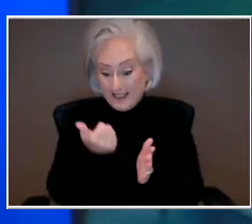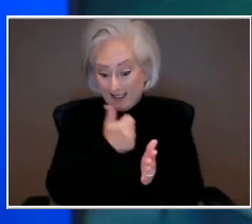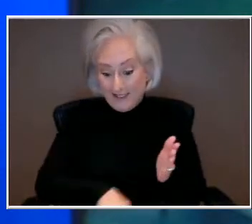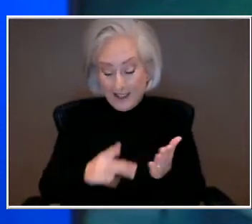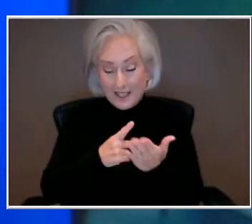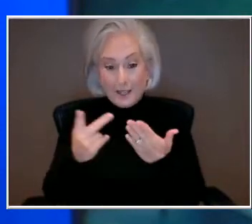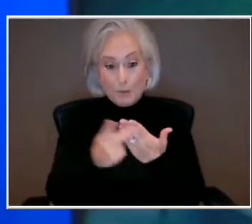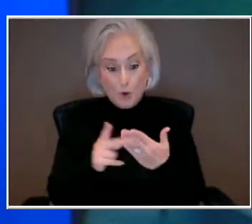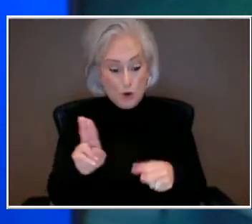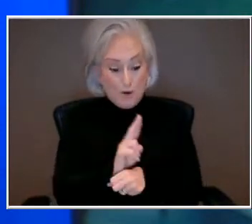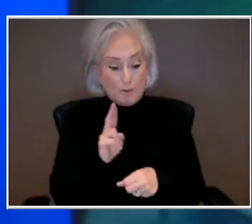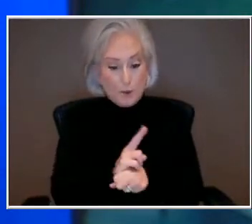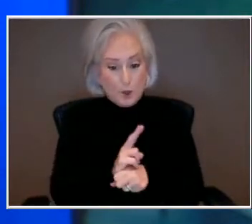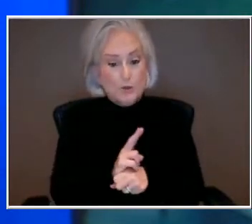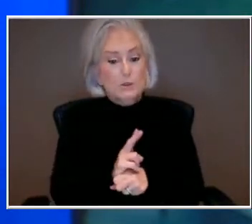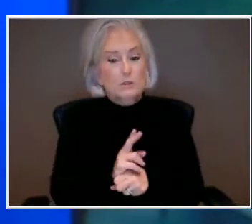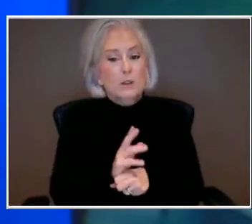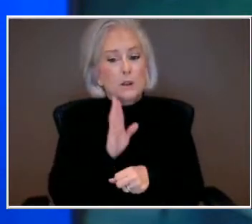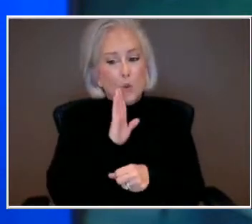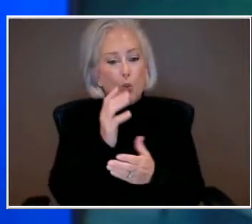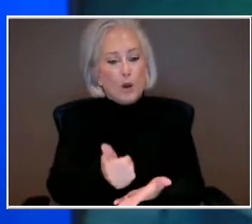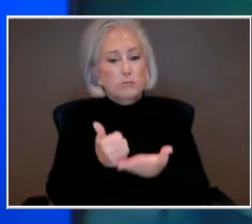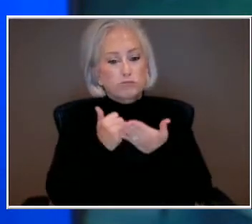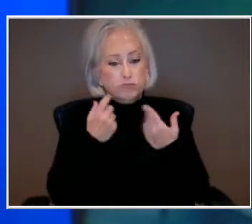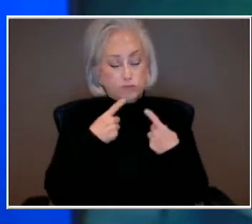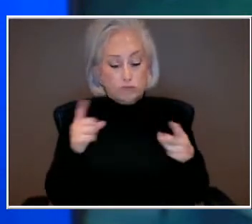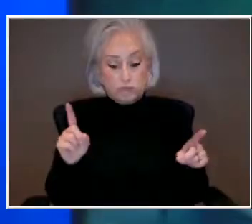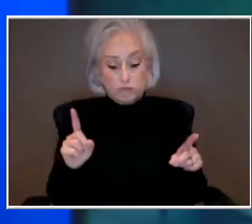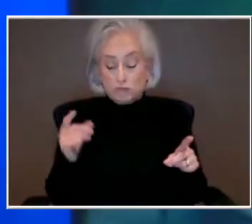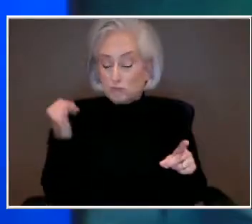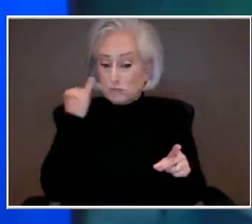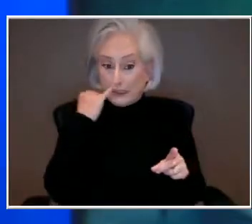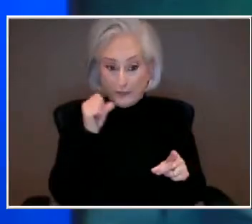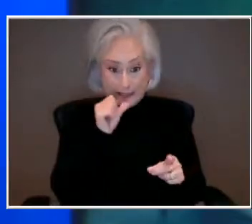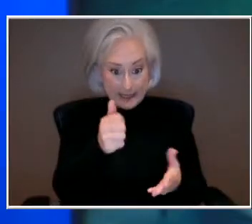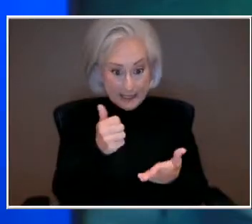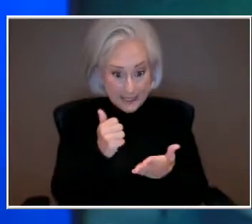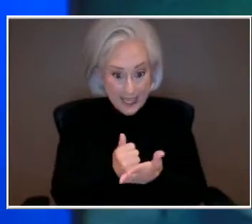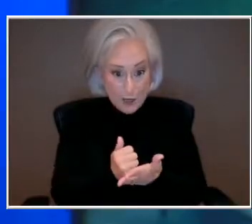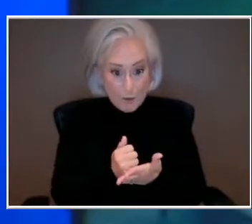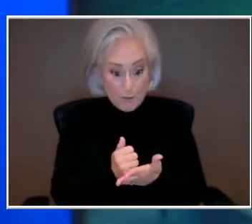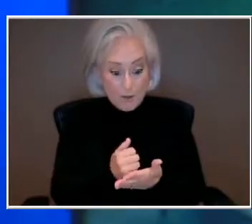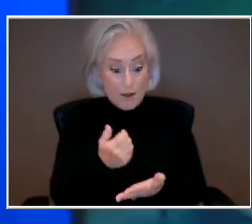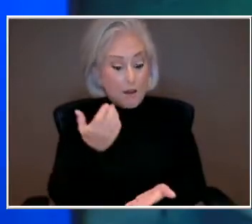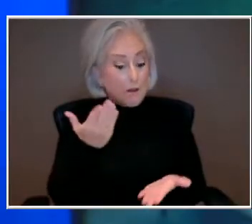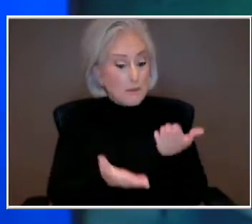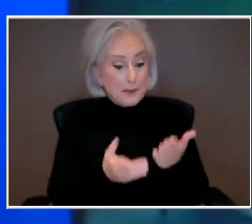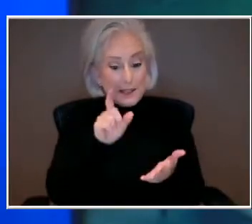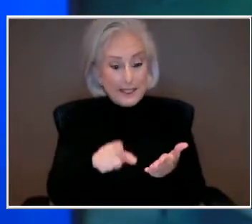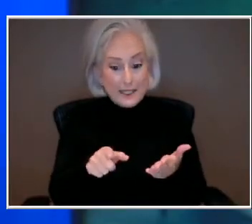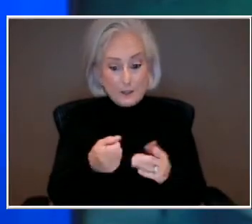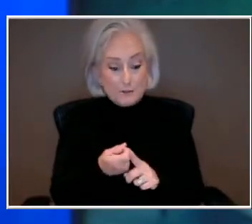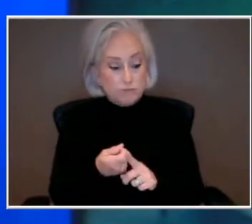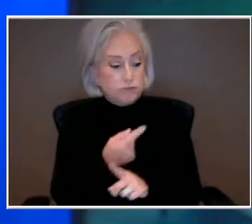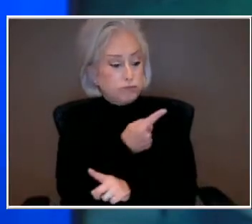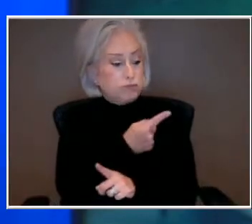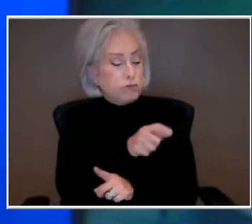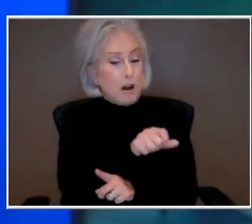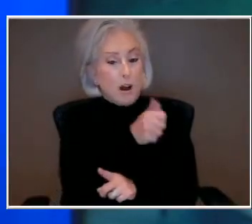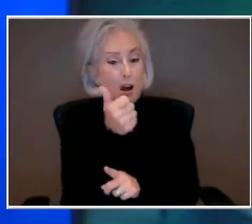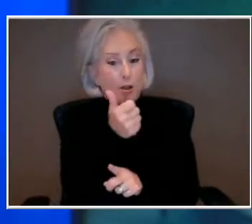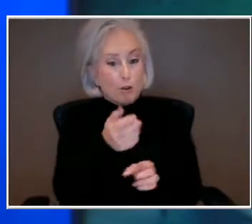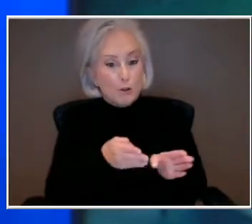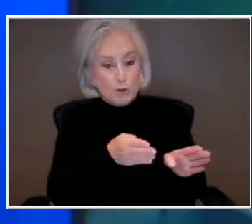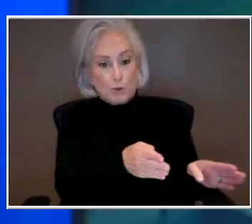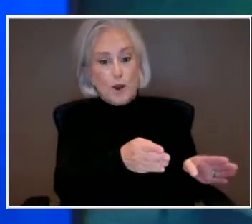goal. If it's not helping us achieve that goal, maybe we need to, switch directions. What else can we use it for? Like